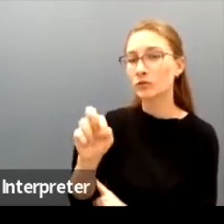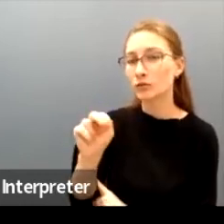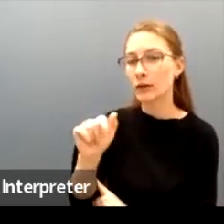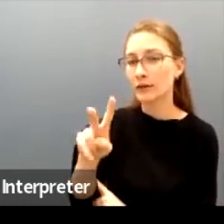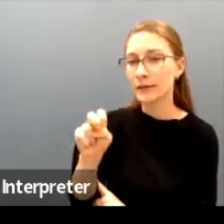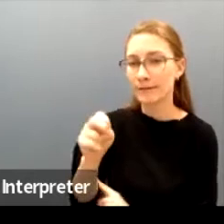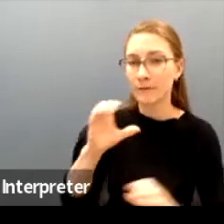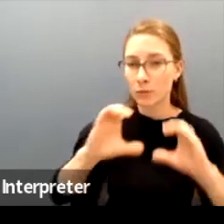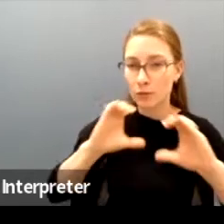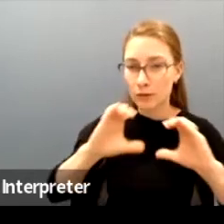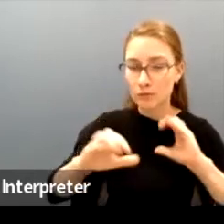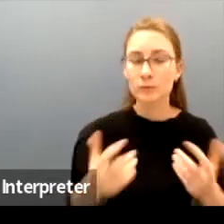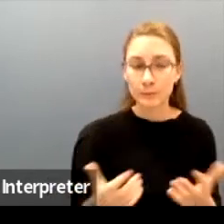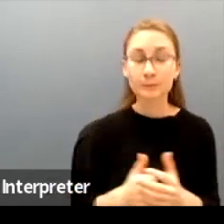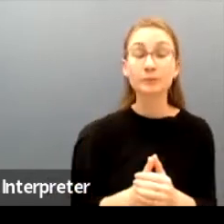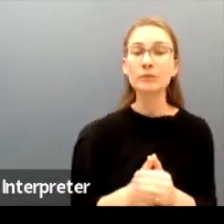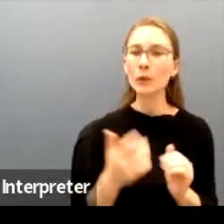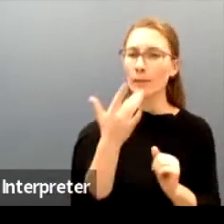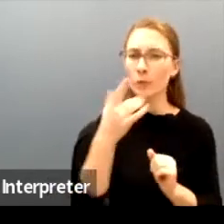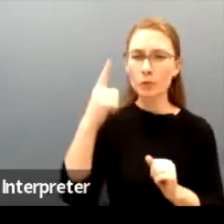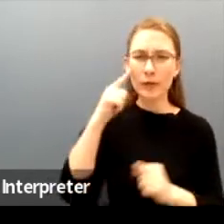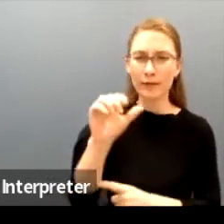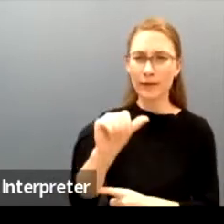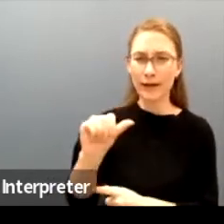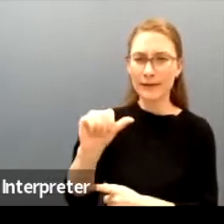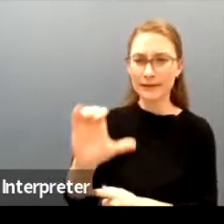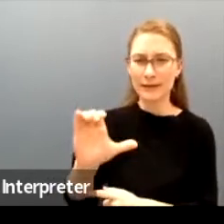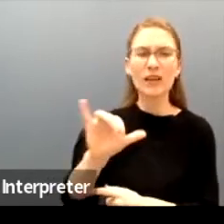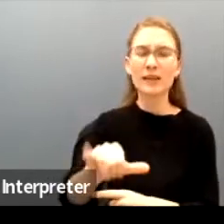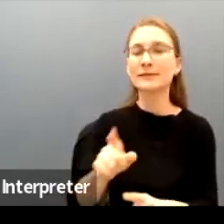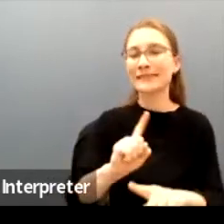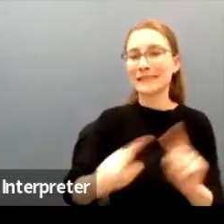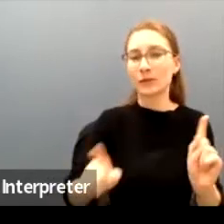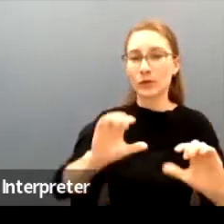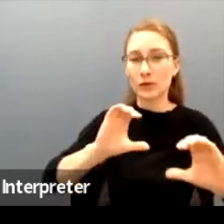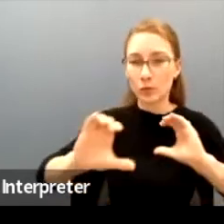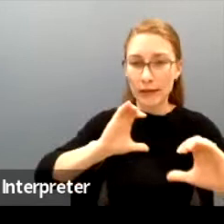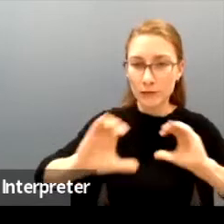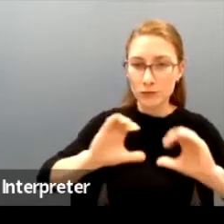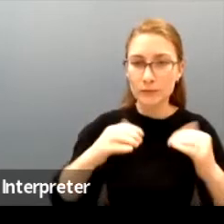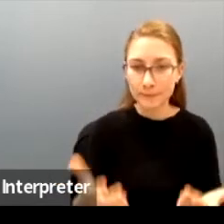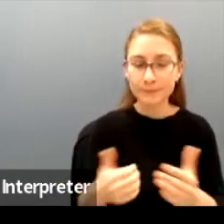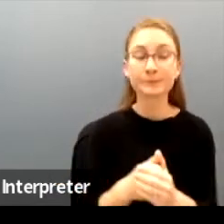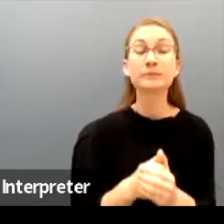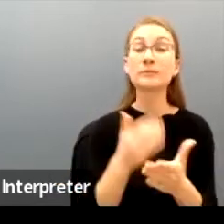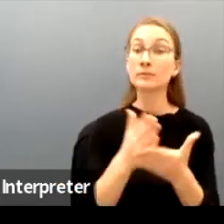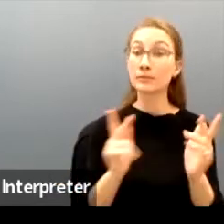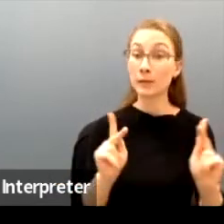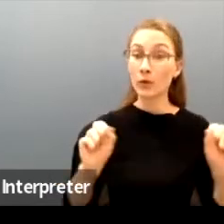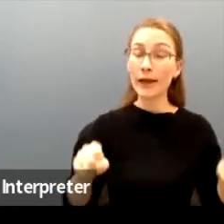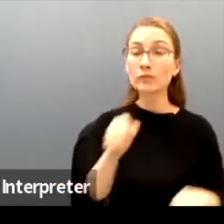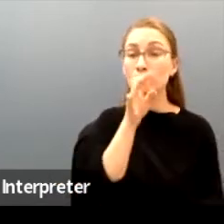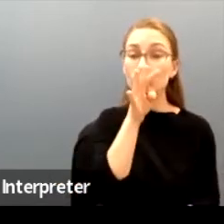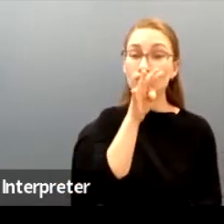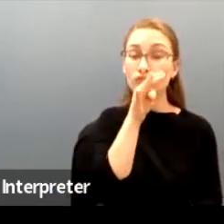a different way to communicate. It's a different language. Sometimes people are able to communicate, using words from their